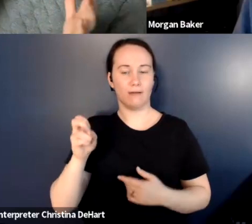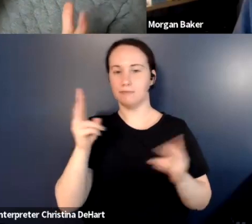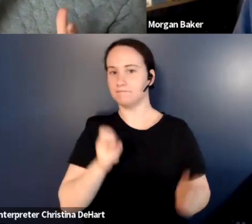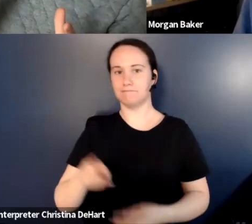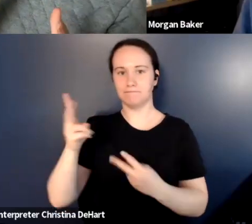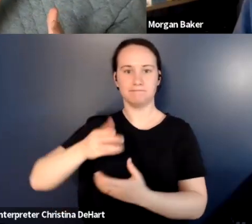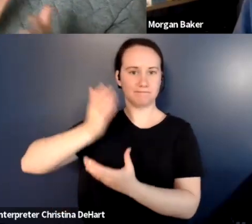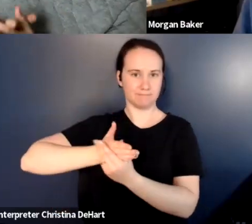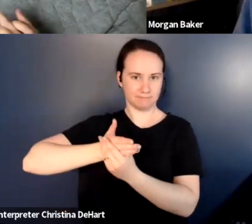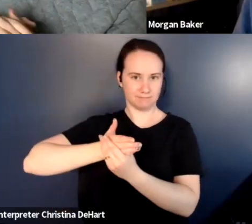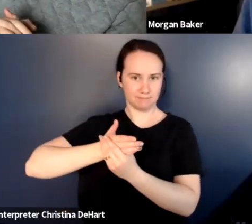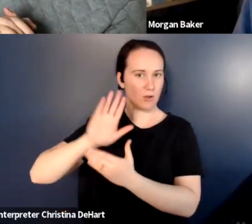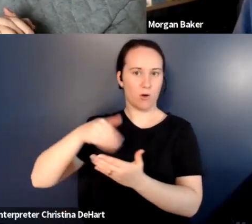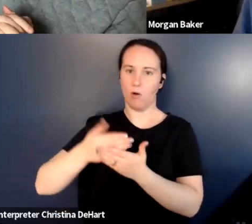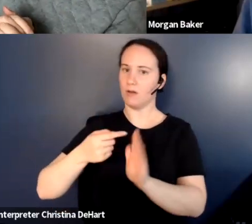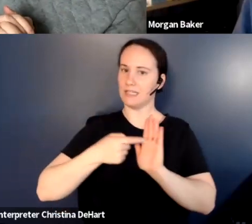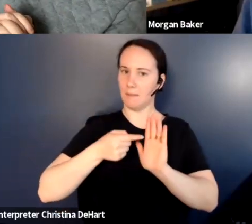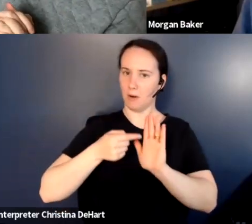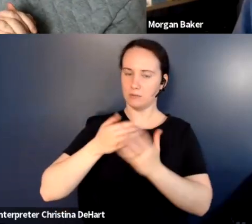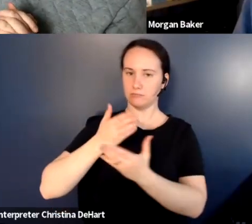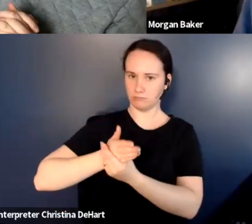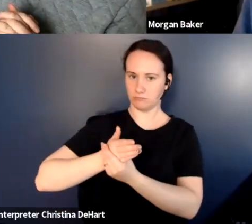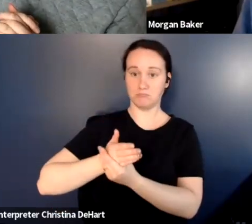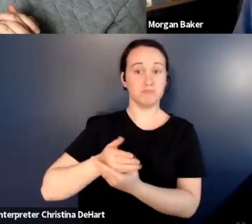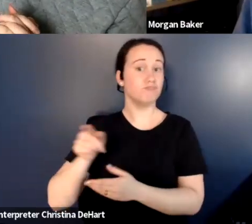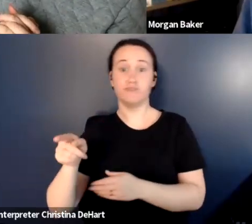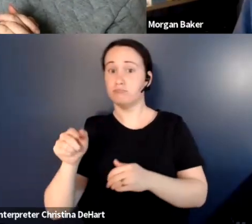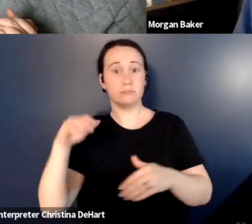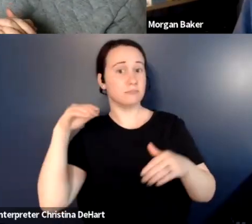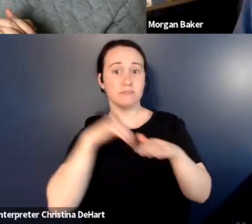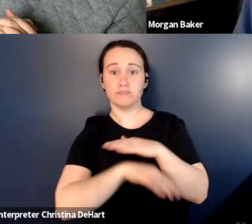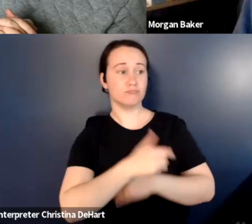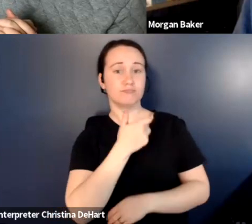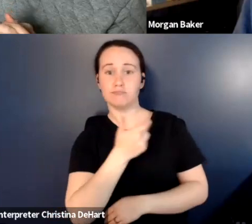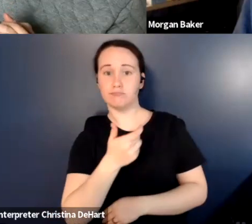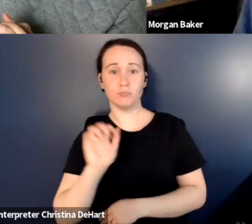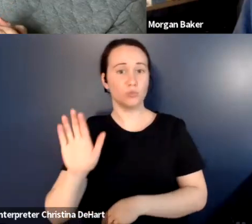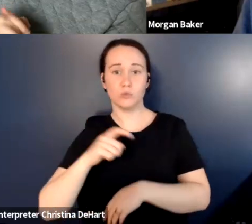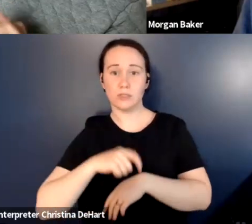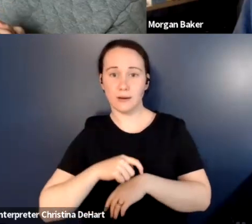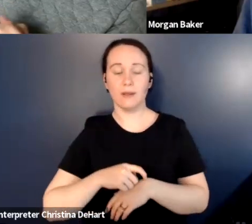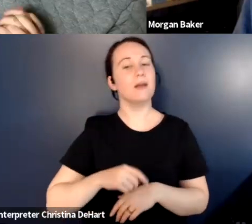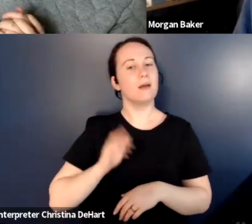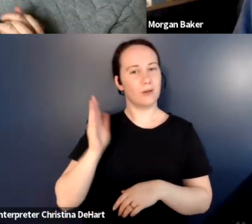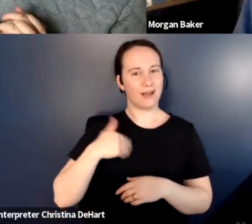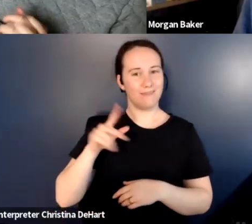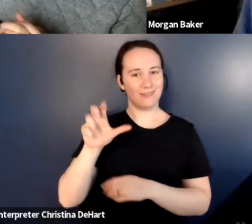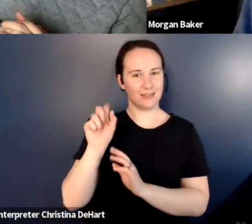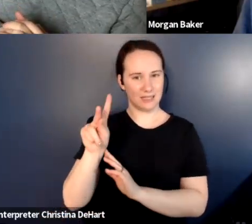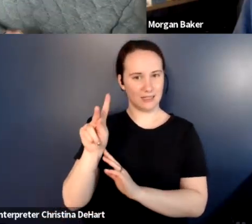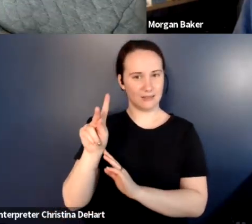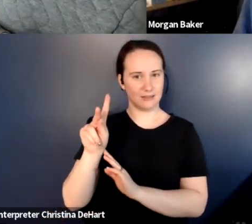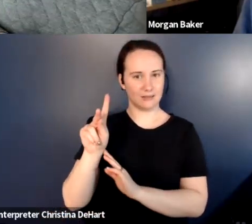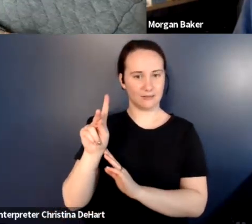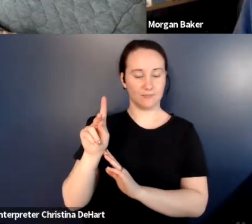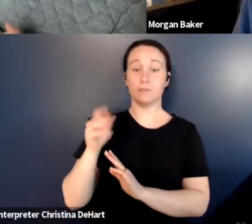that you can access at your leisure. That will be included. We'll have a link to that at the top of the question